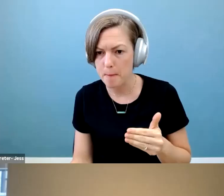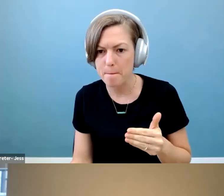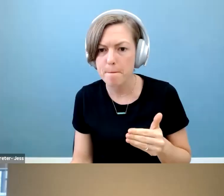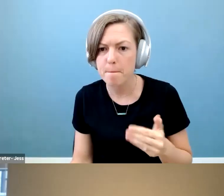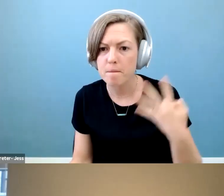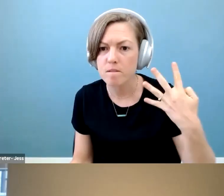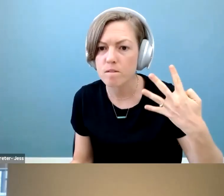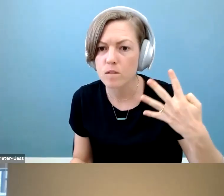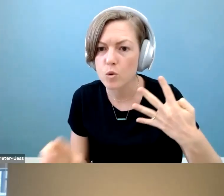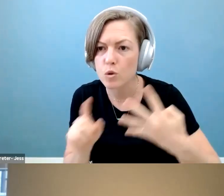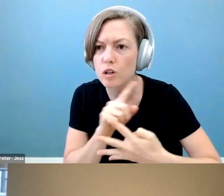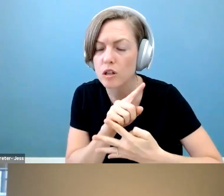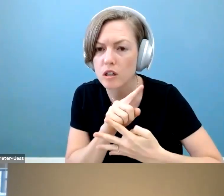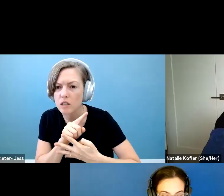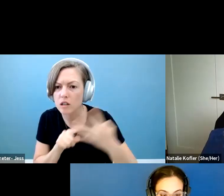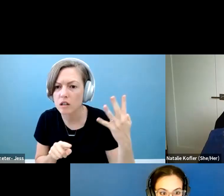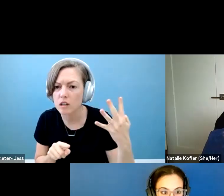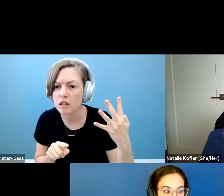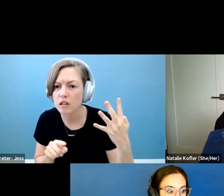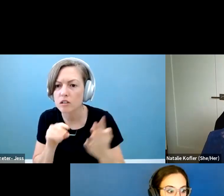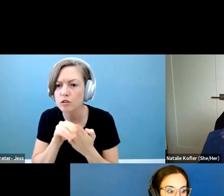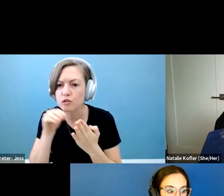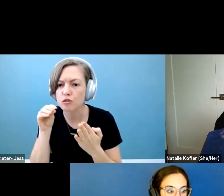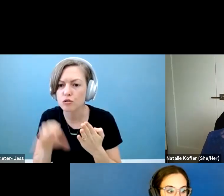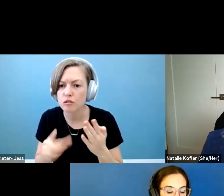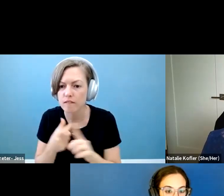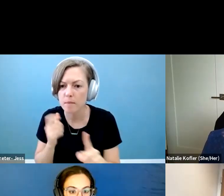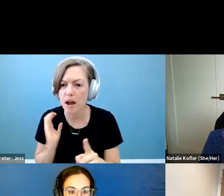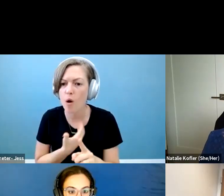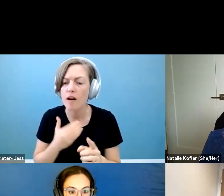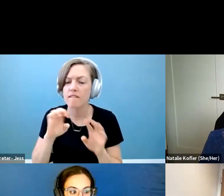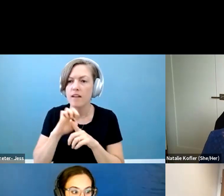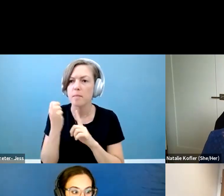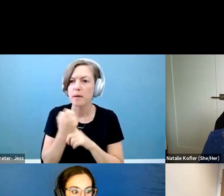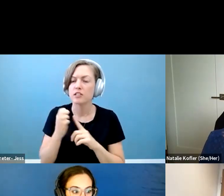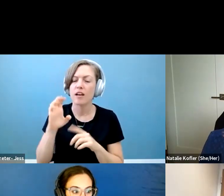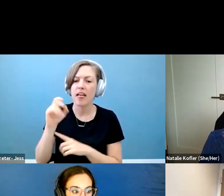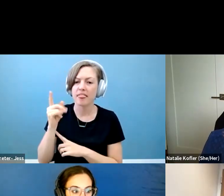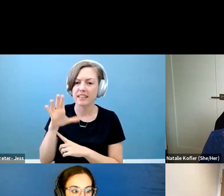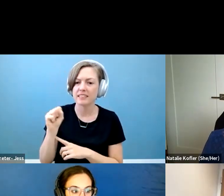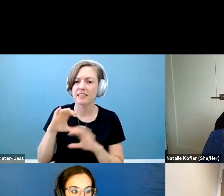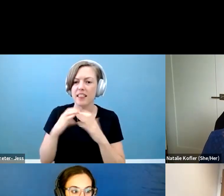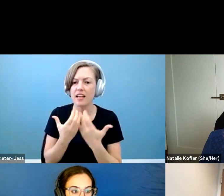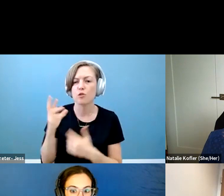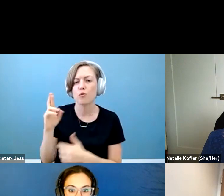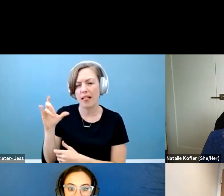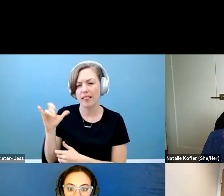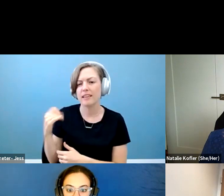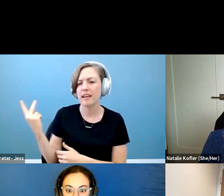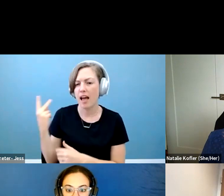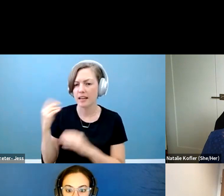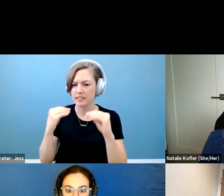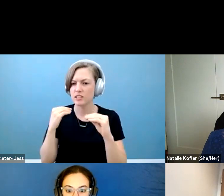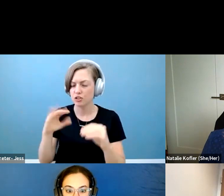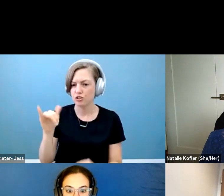4 of our students from our environmental ethics class that Riley and I teach in the January